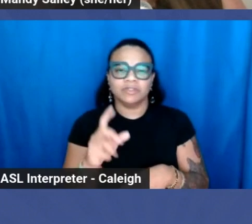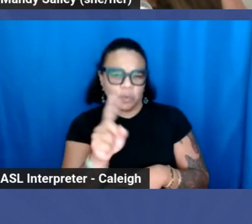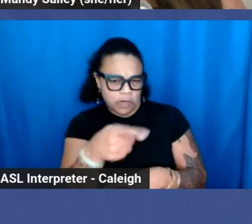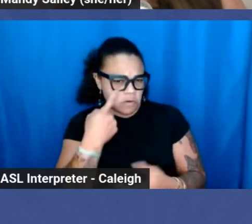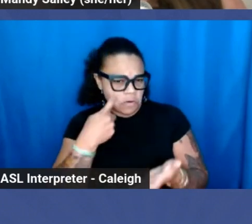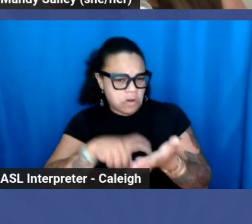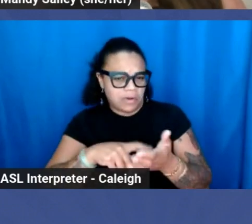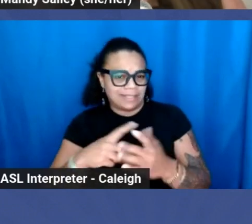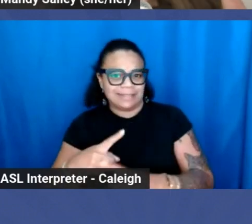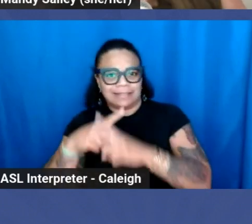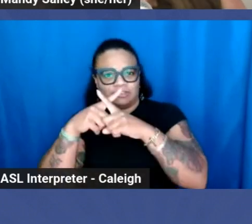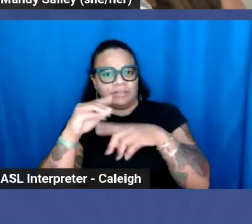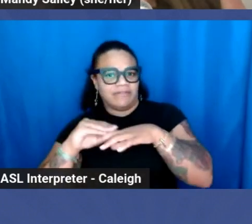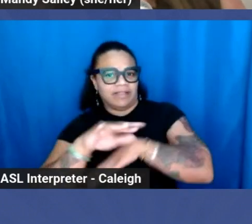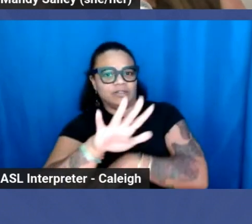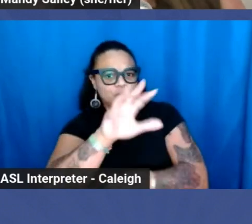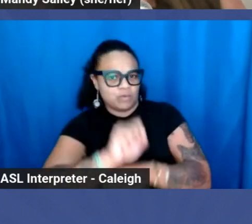work?